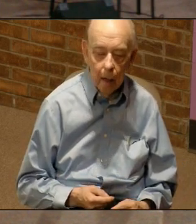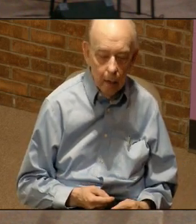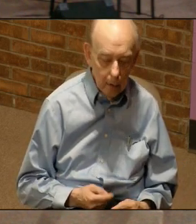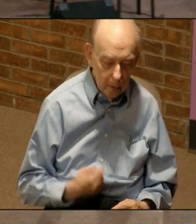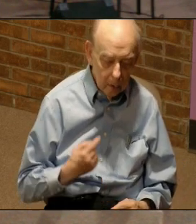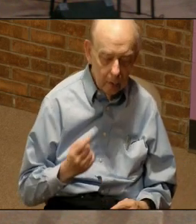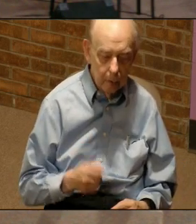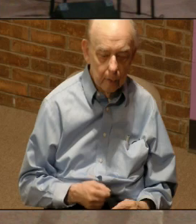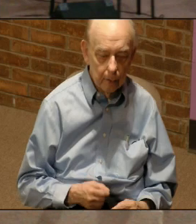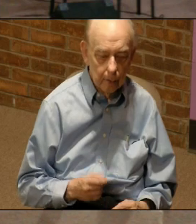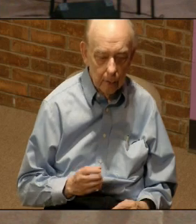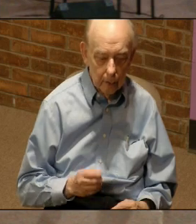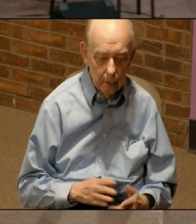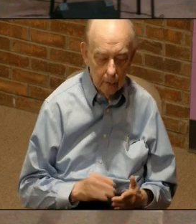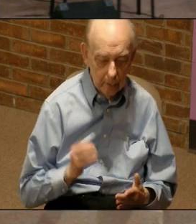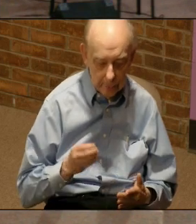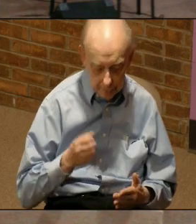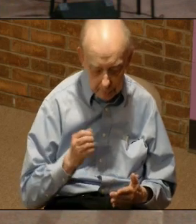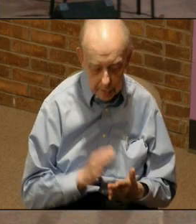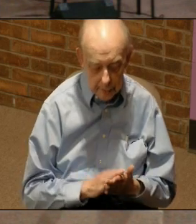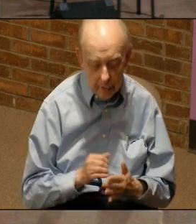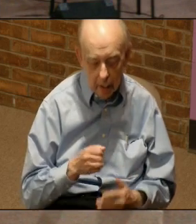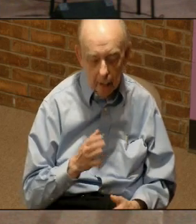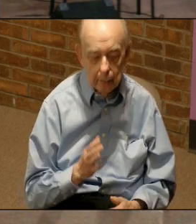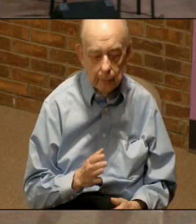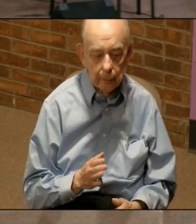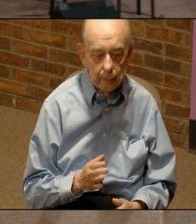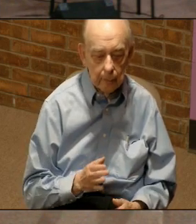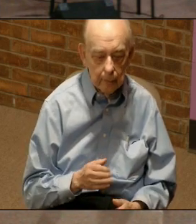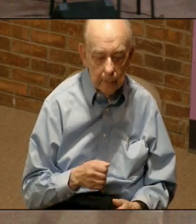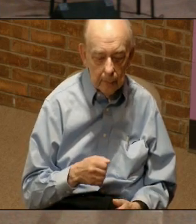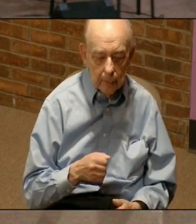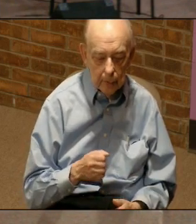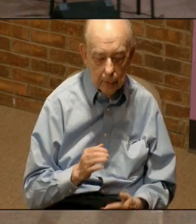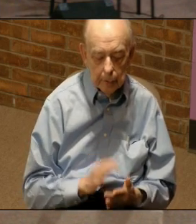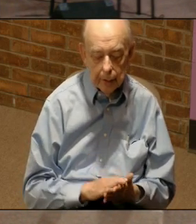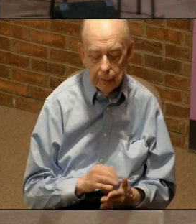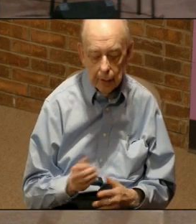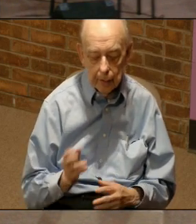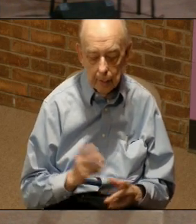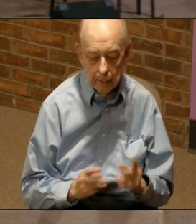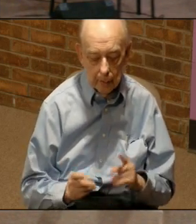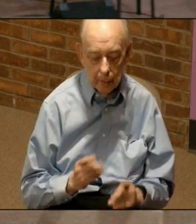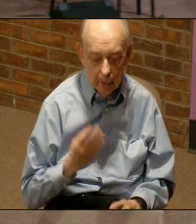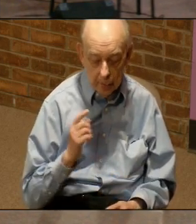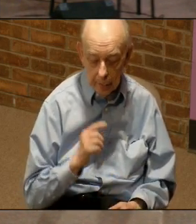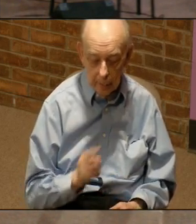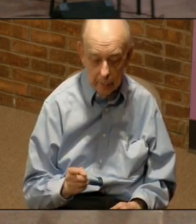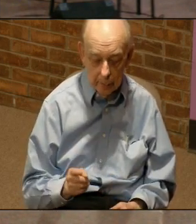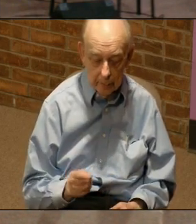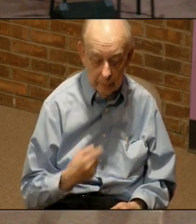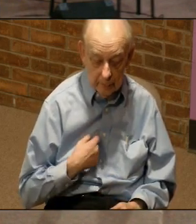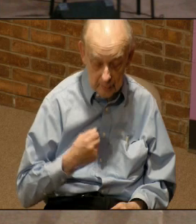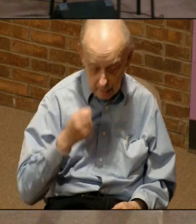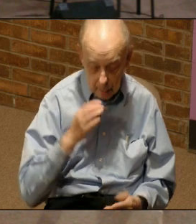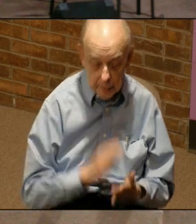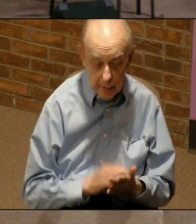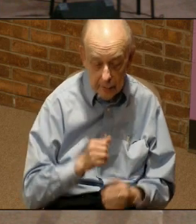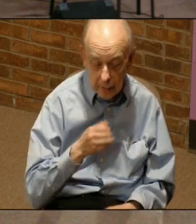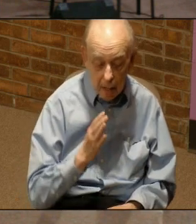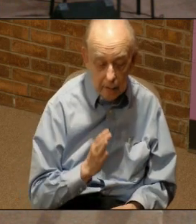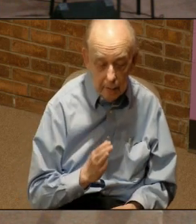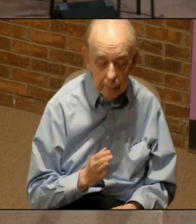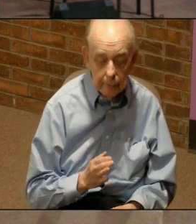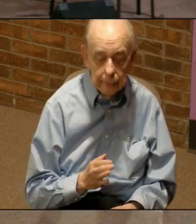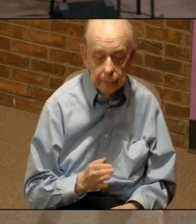We've either got to learn to believe God or believe other people. I don't know about you, I'm believing God.